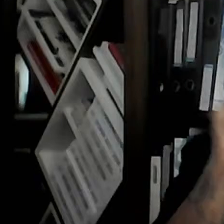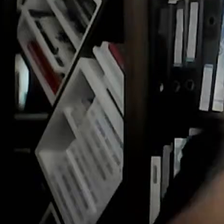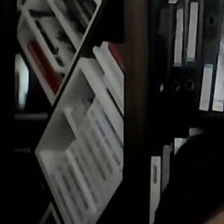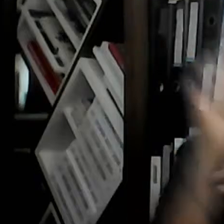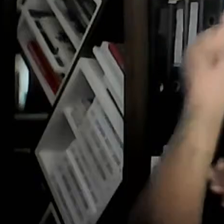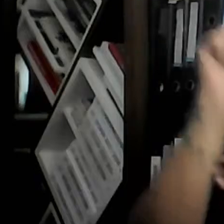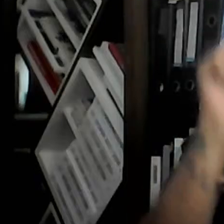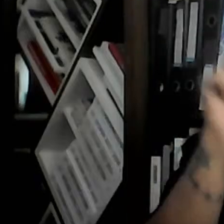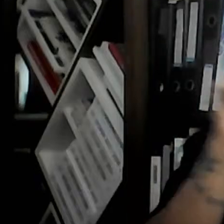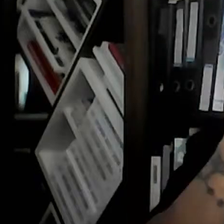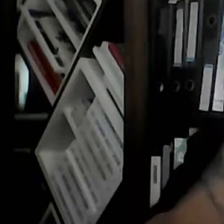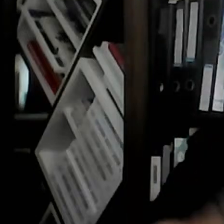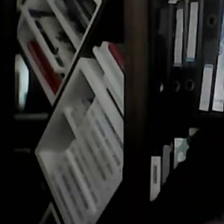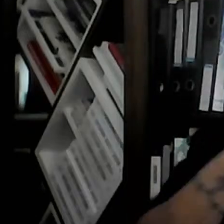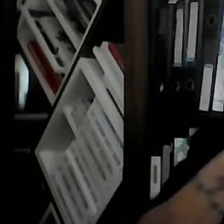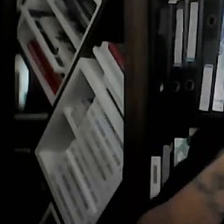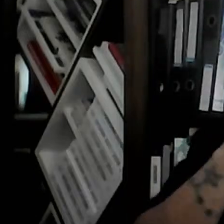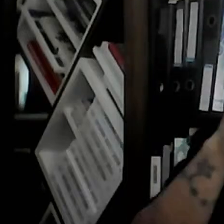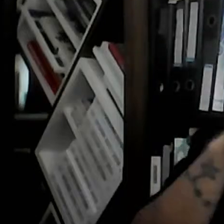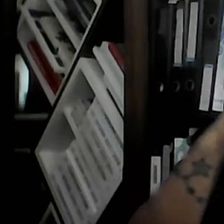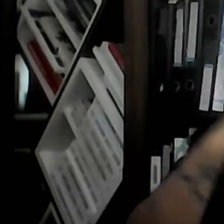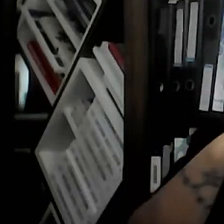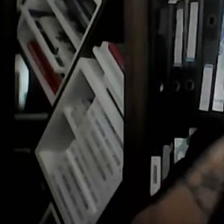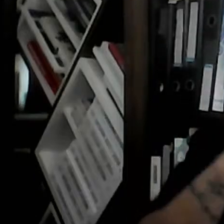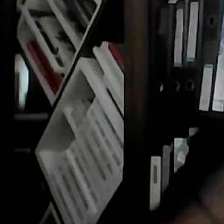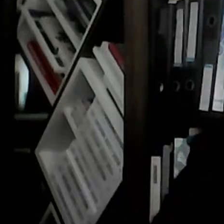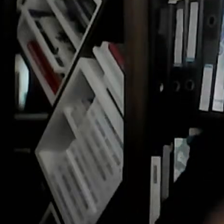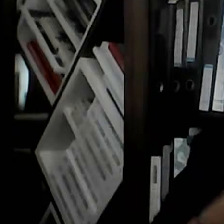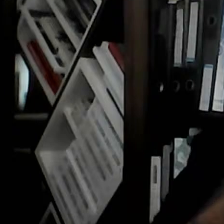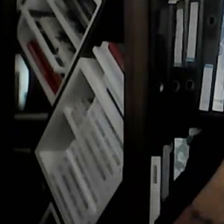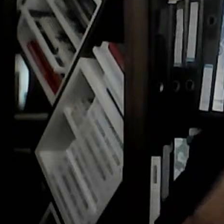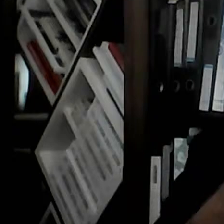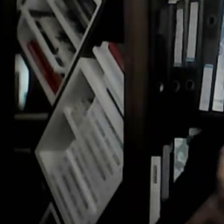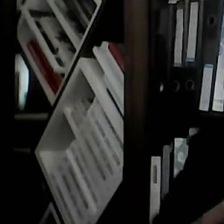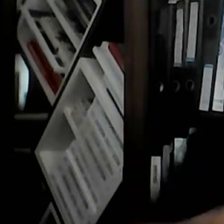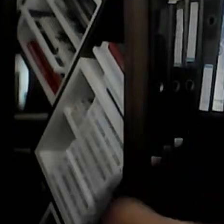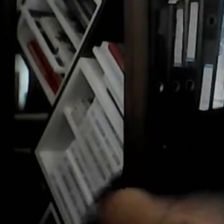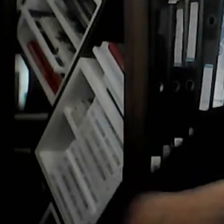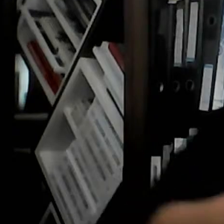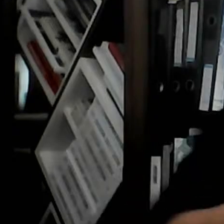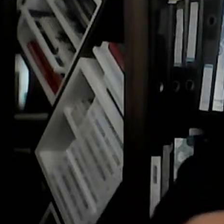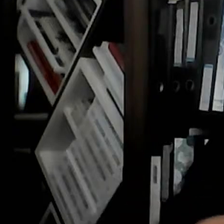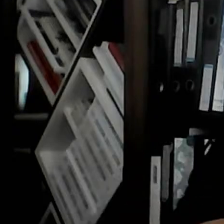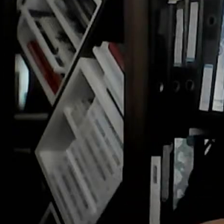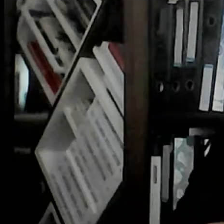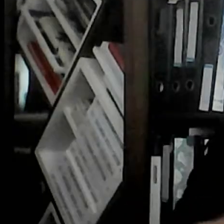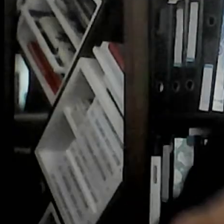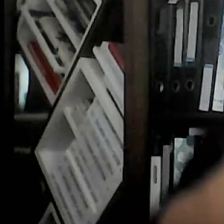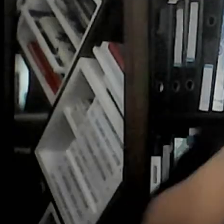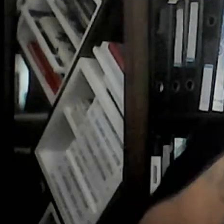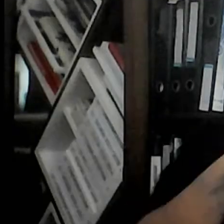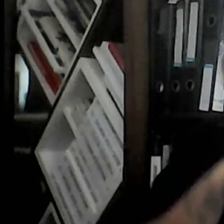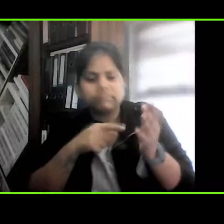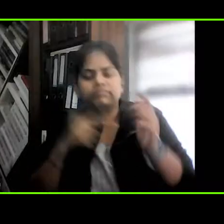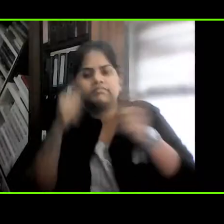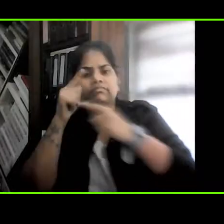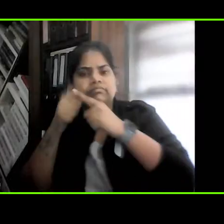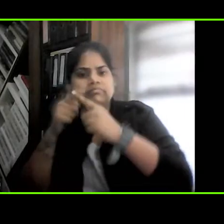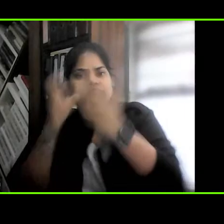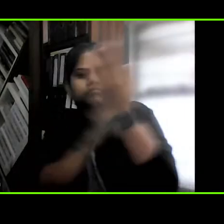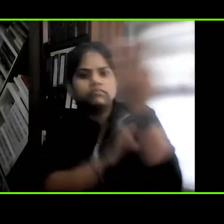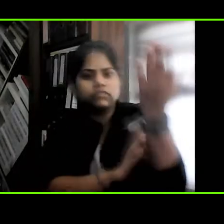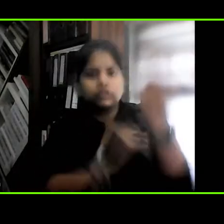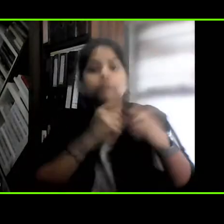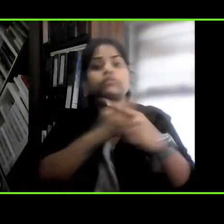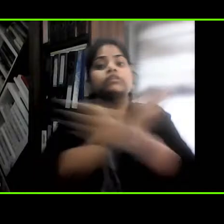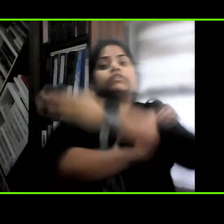and Translation Studies program. His areas of interest include life writing, narrative discourse, and disability